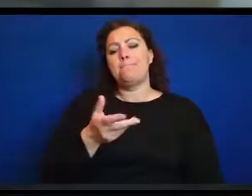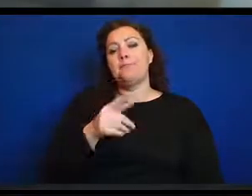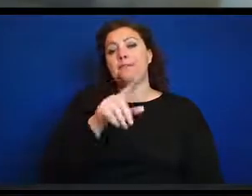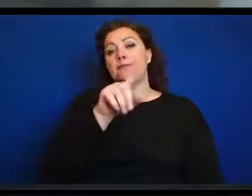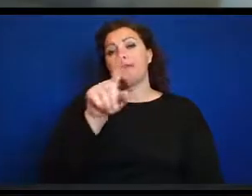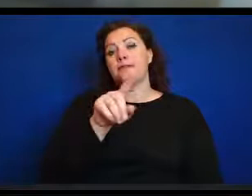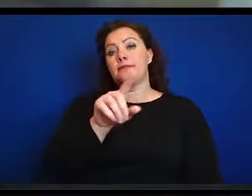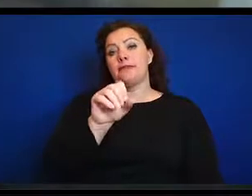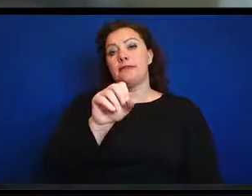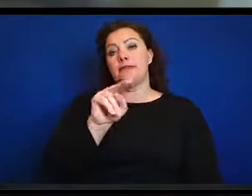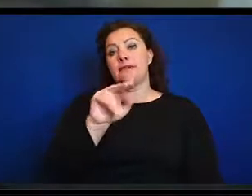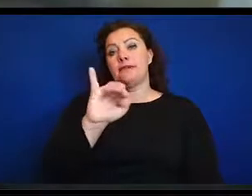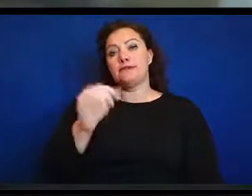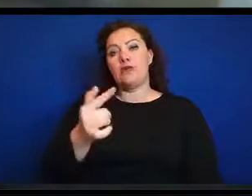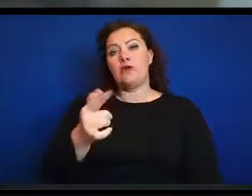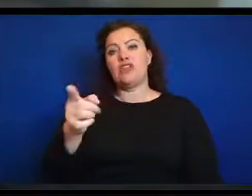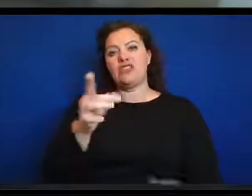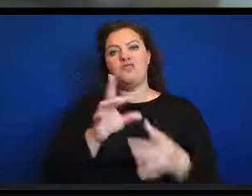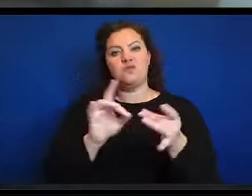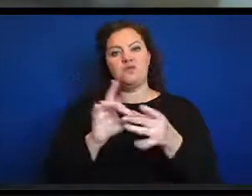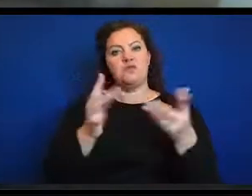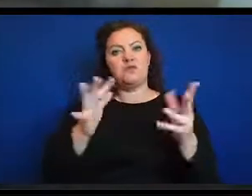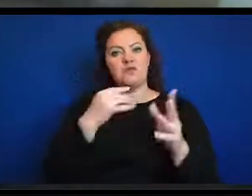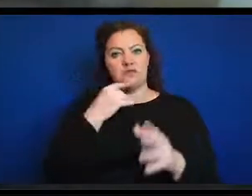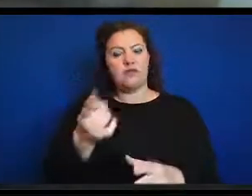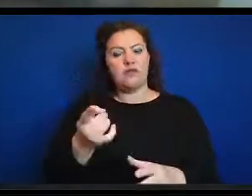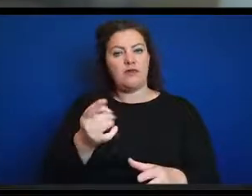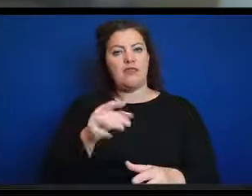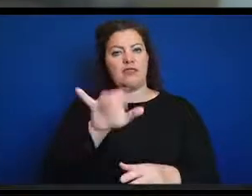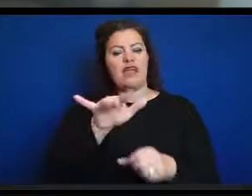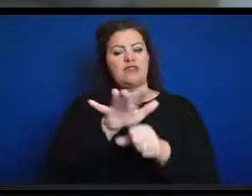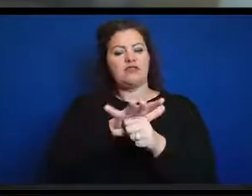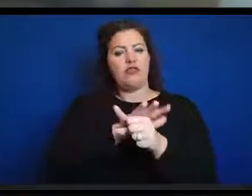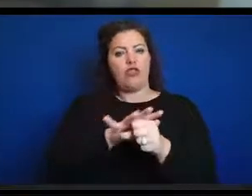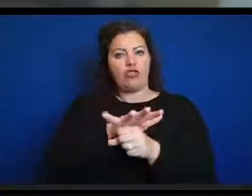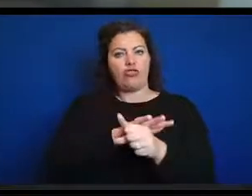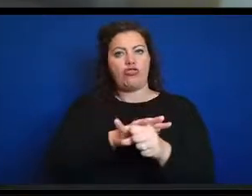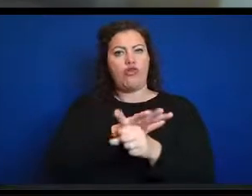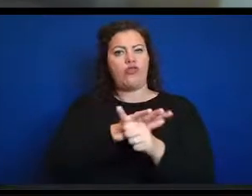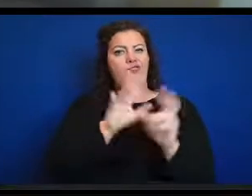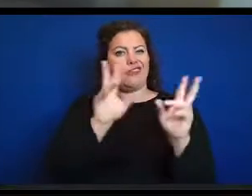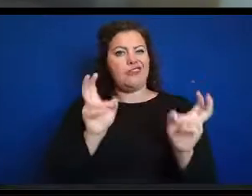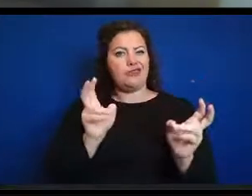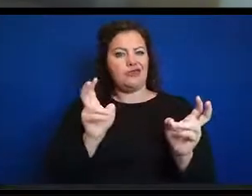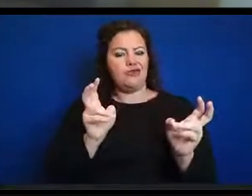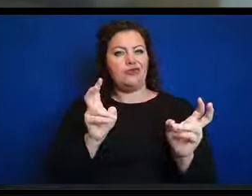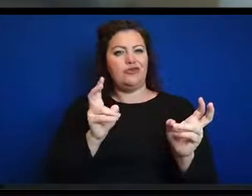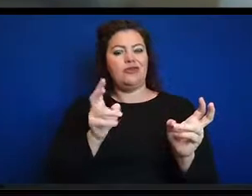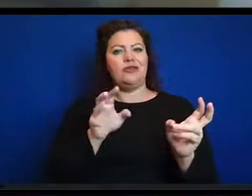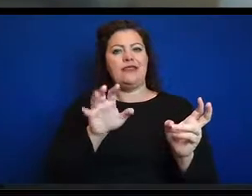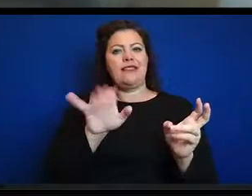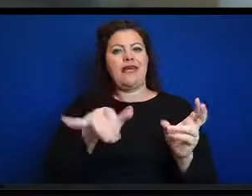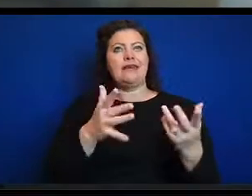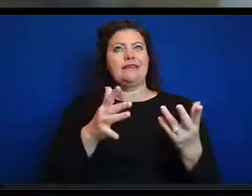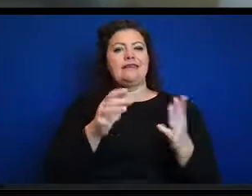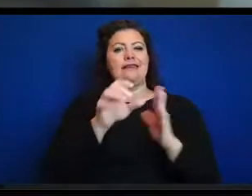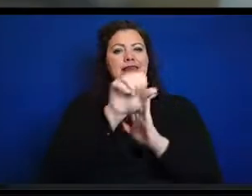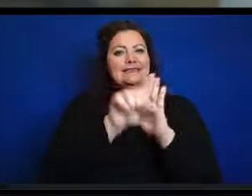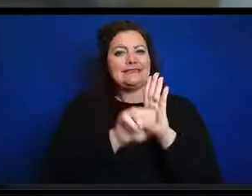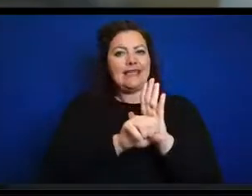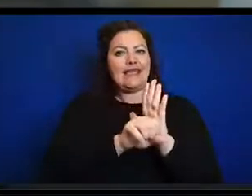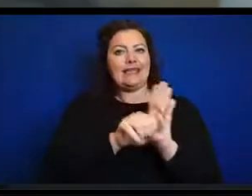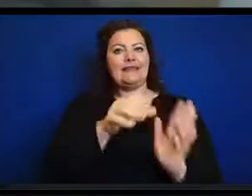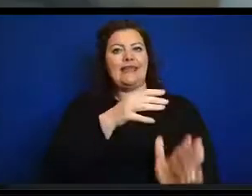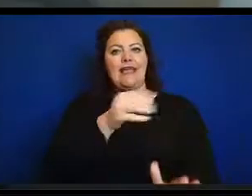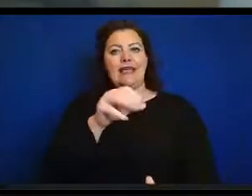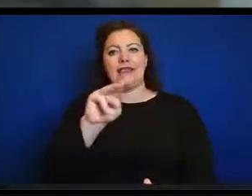zoning, which, as you've indicated, is a local issue. It's a state and municipal local